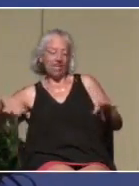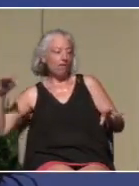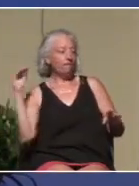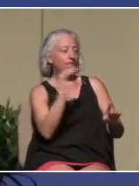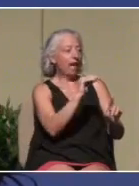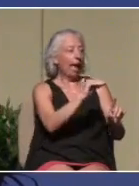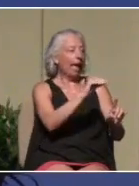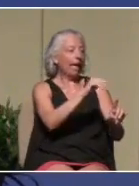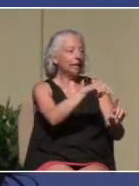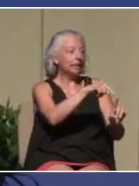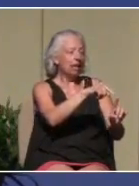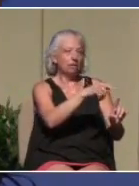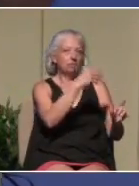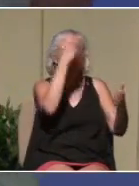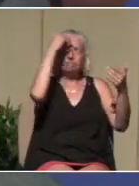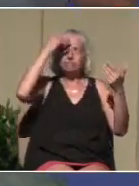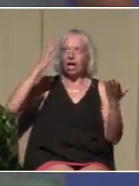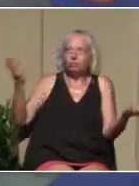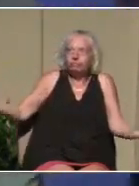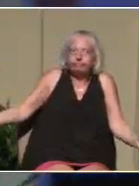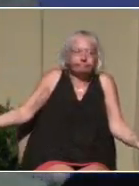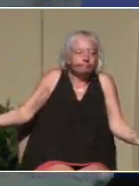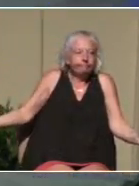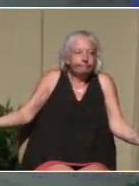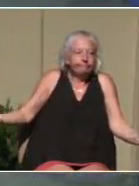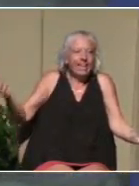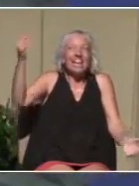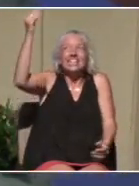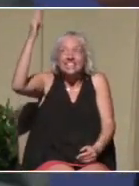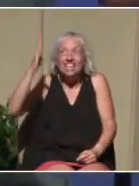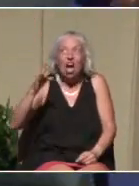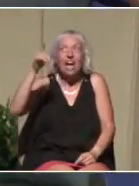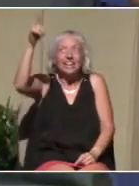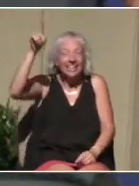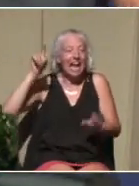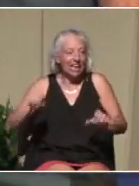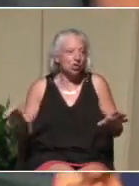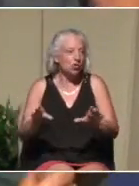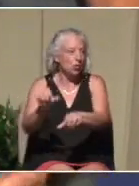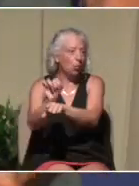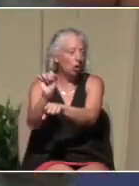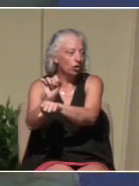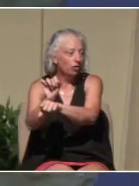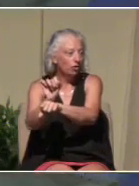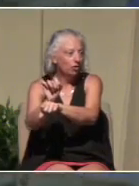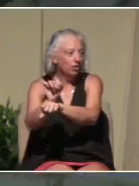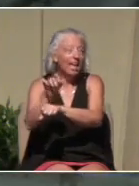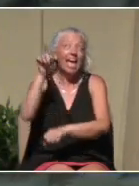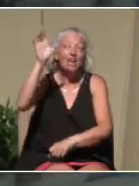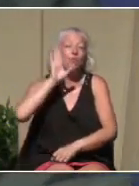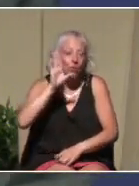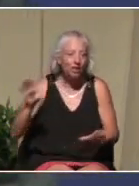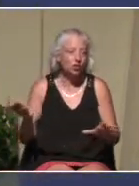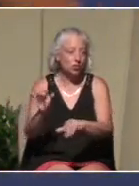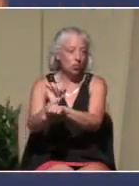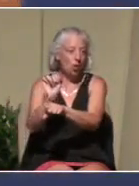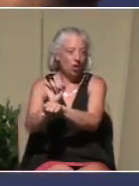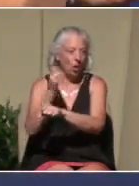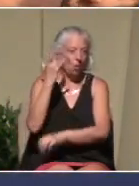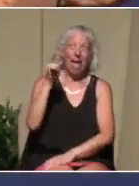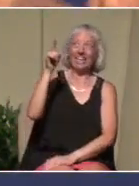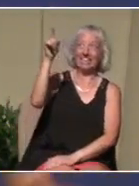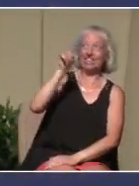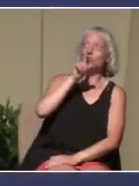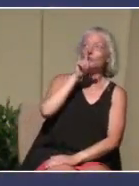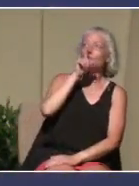like that. I don't know. But the whole point is it's God's got to do it. And God will do it because God is